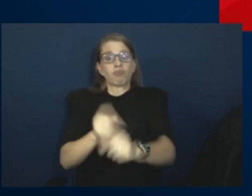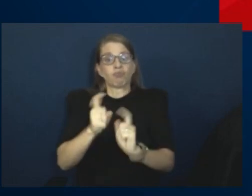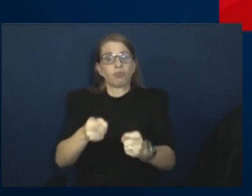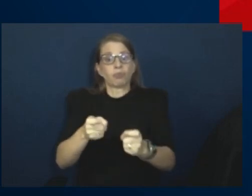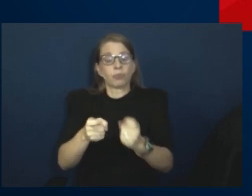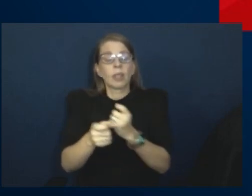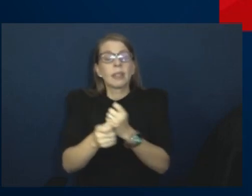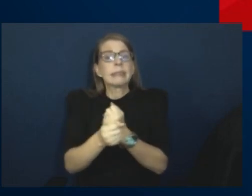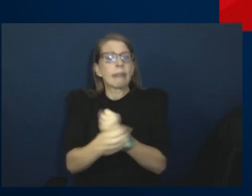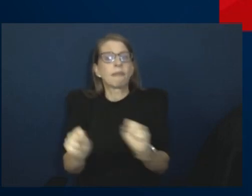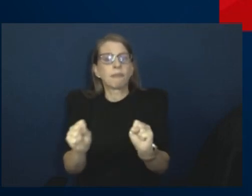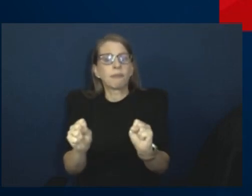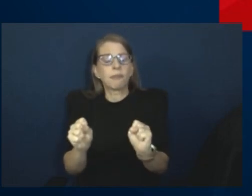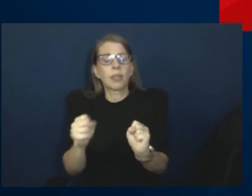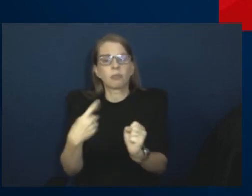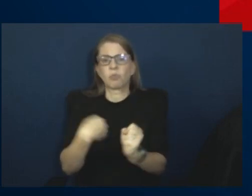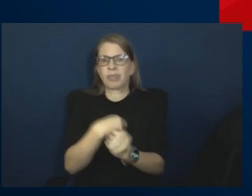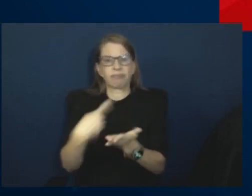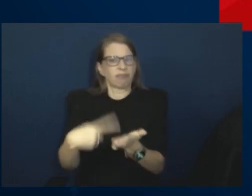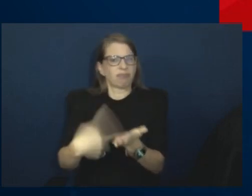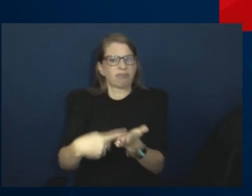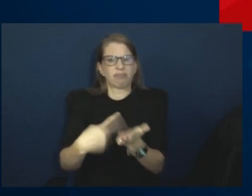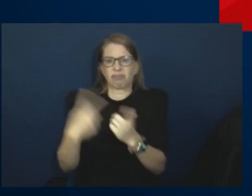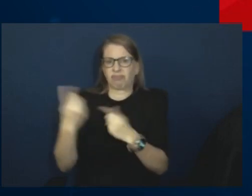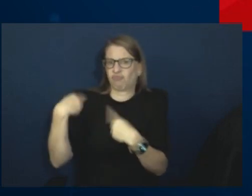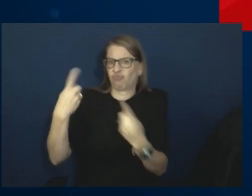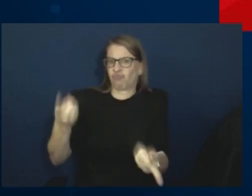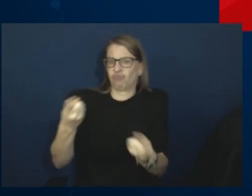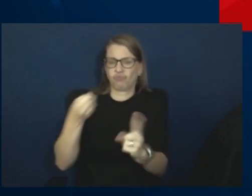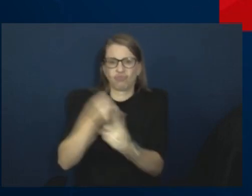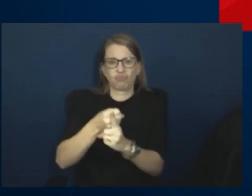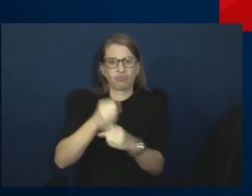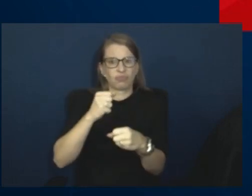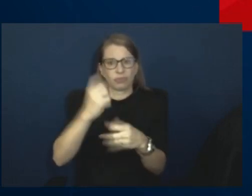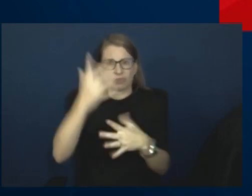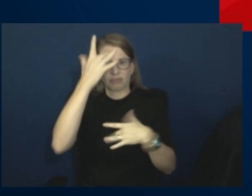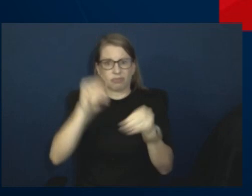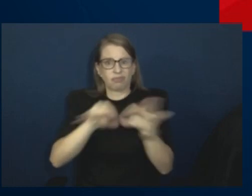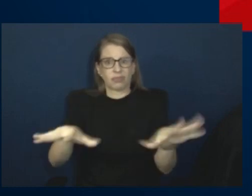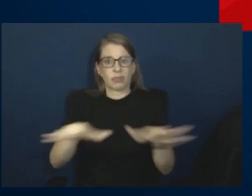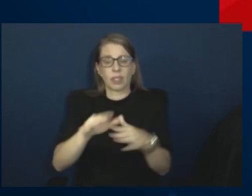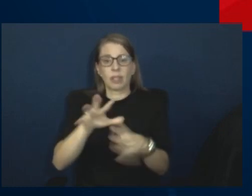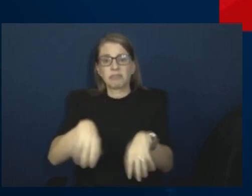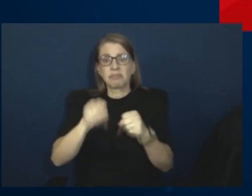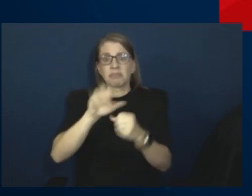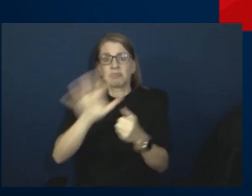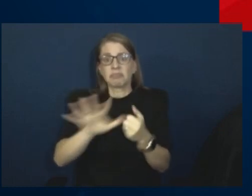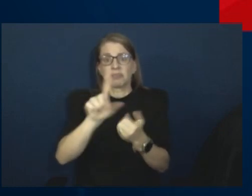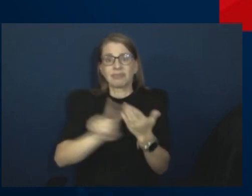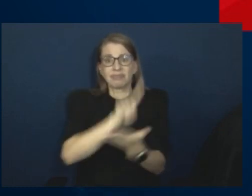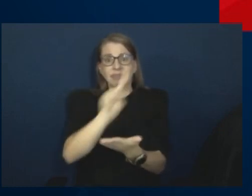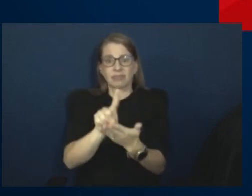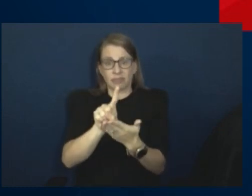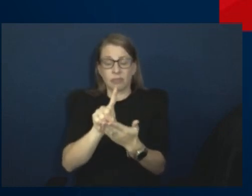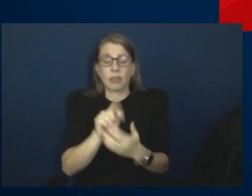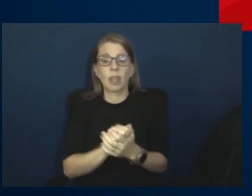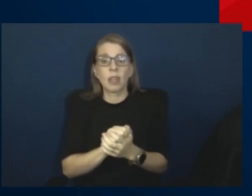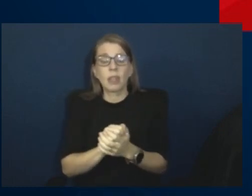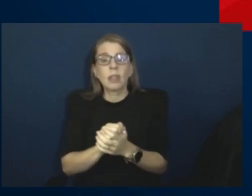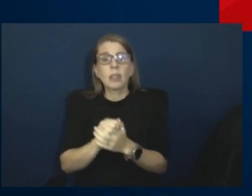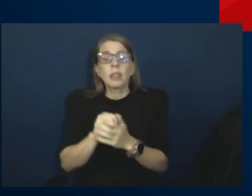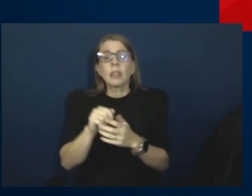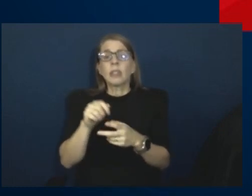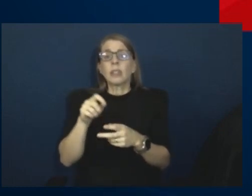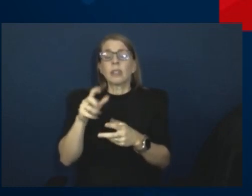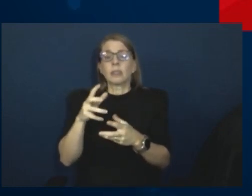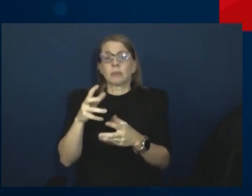talking about this since the beginning of the pandemic. It only takes about an hour. The Community Blood Center is taking extra precautions to prevent the spread of